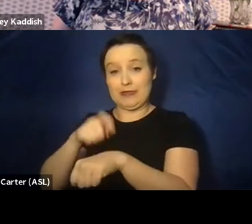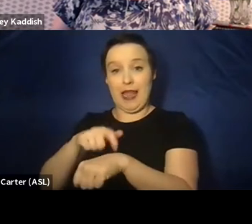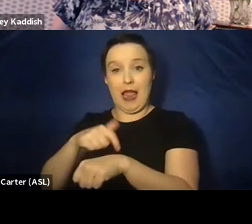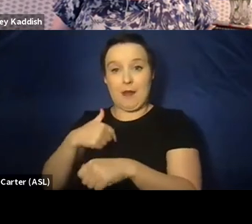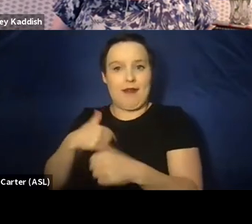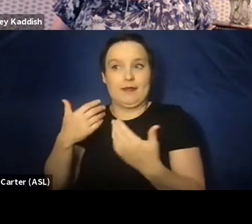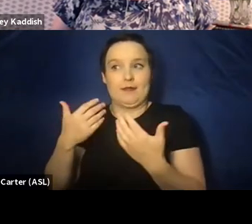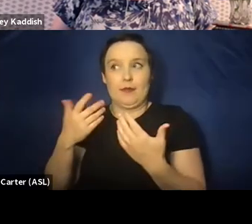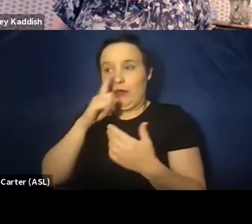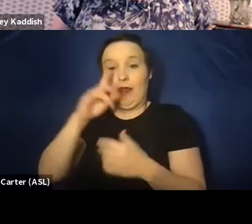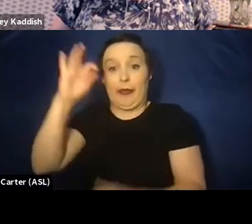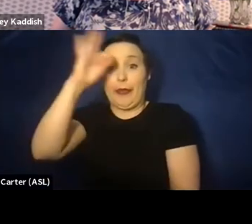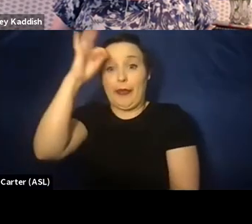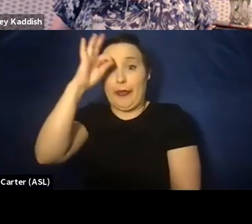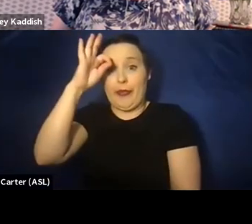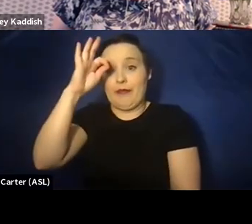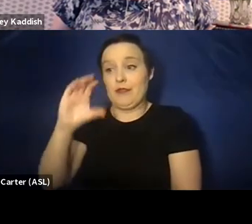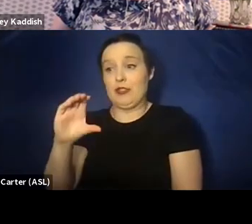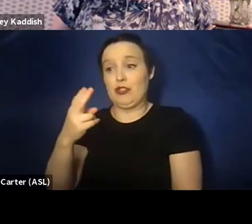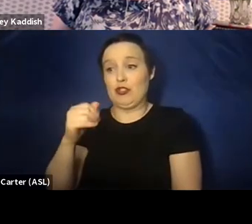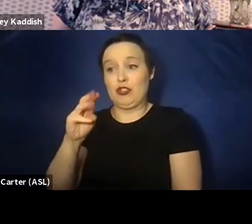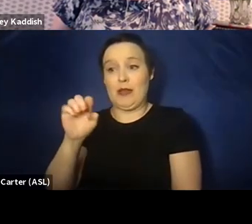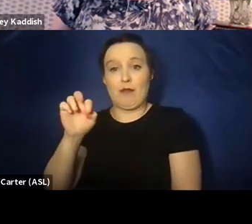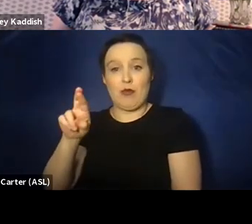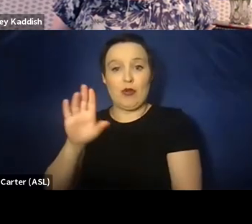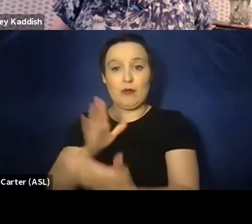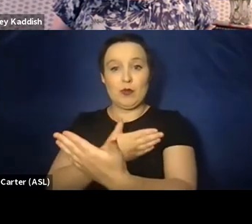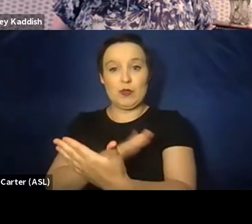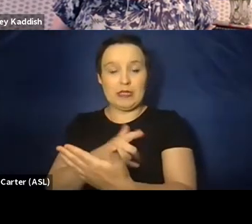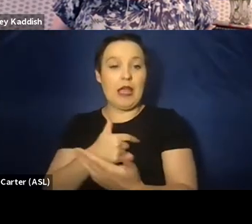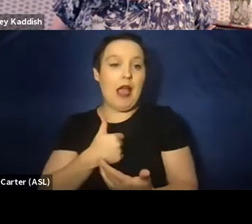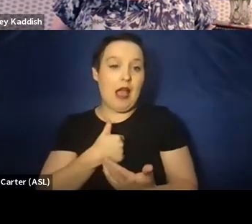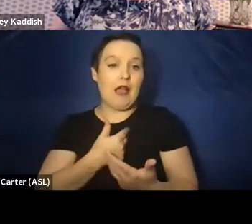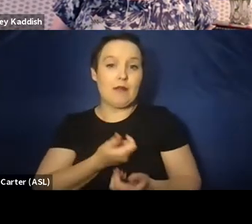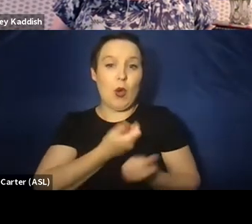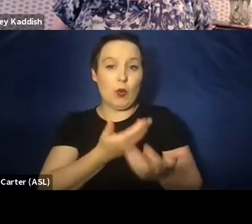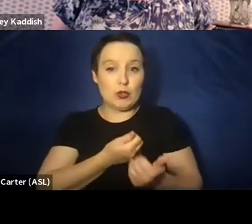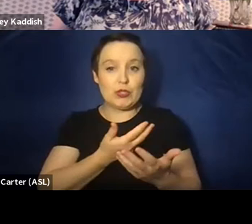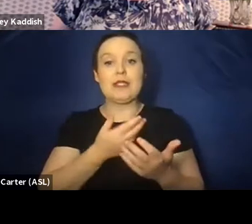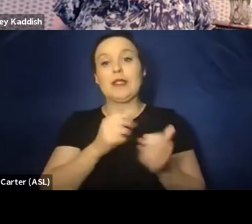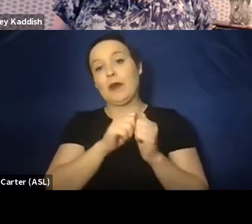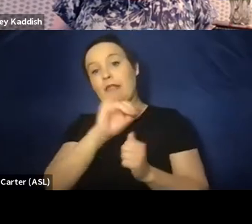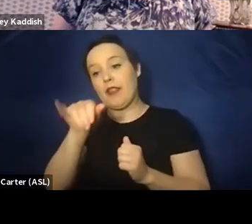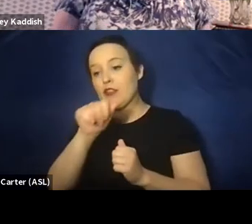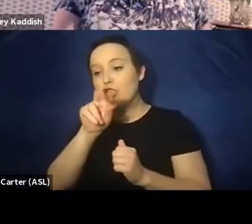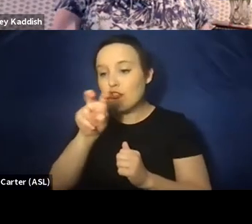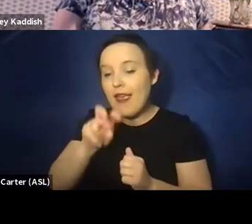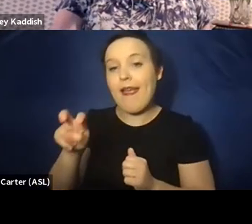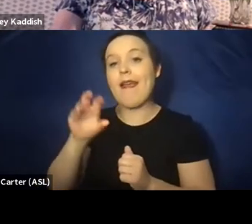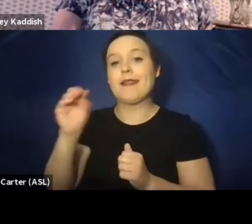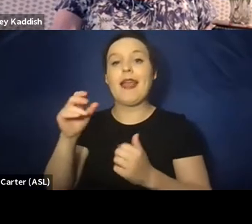chamber music at all. I've done poetry with jazz and gospel